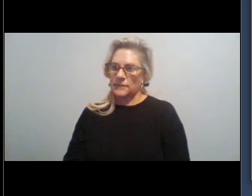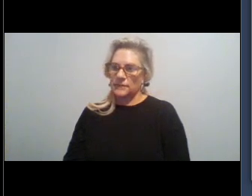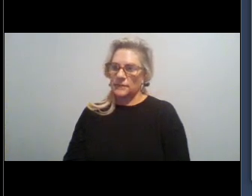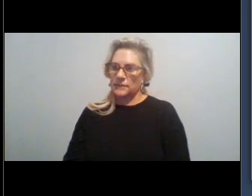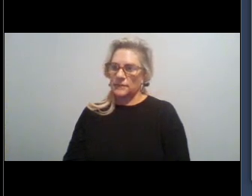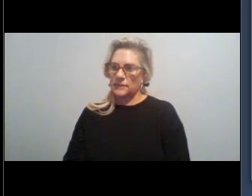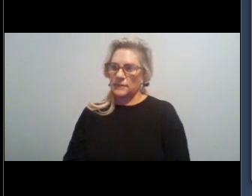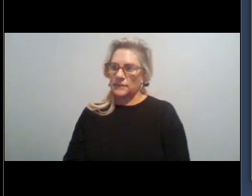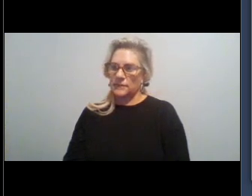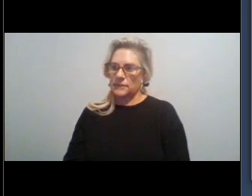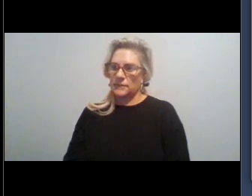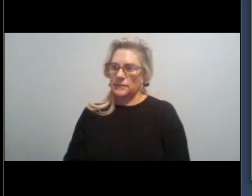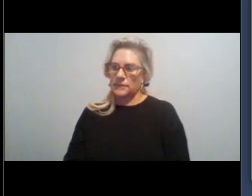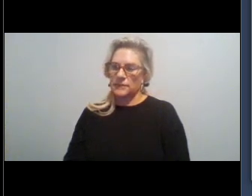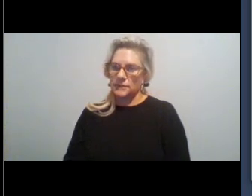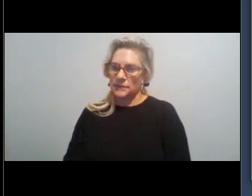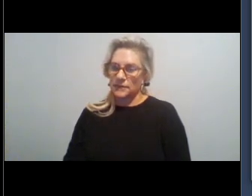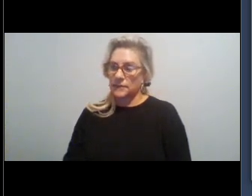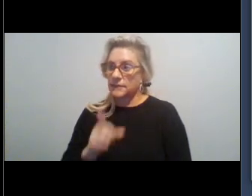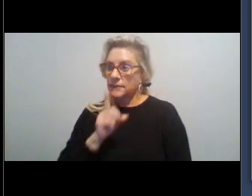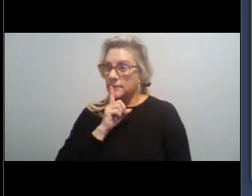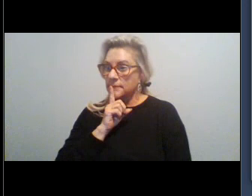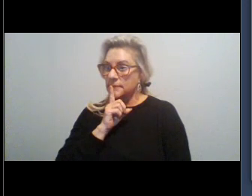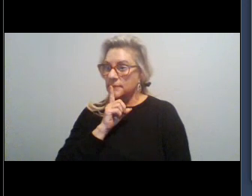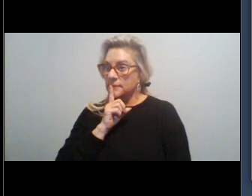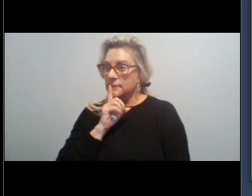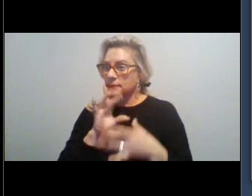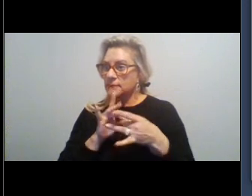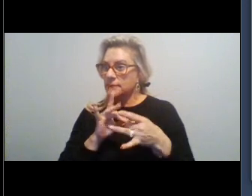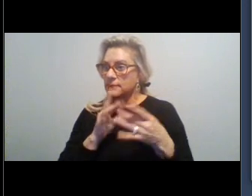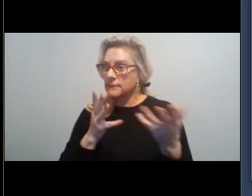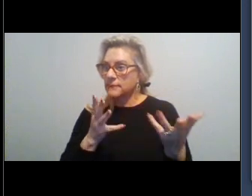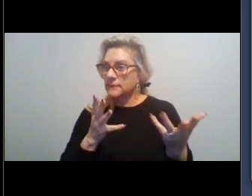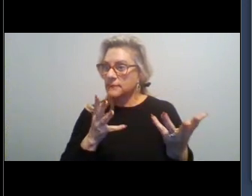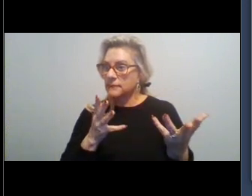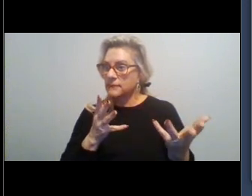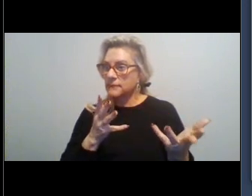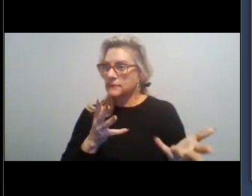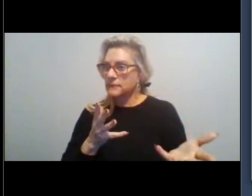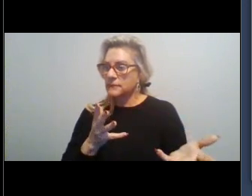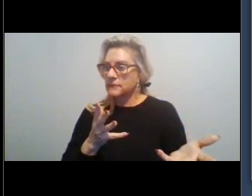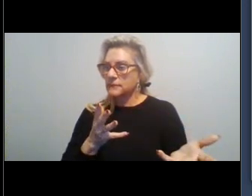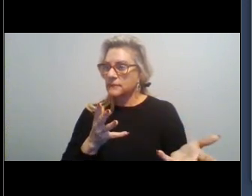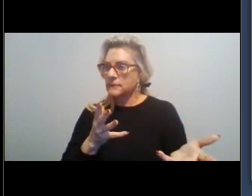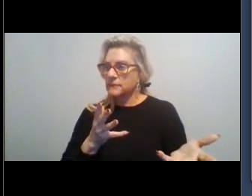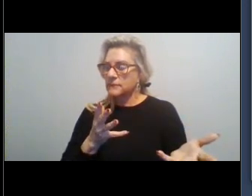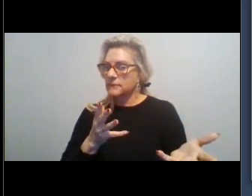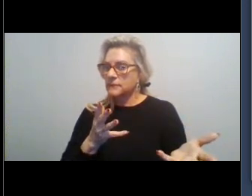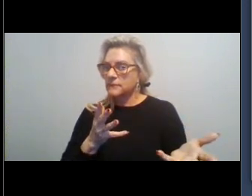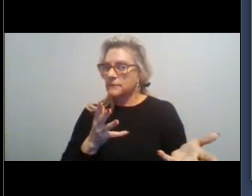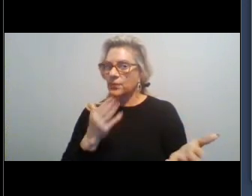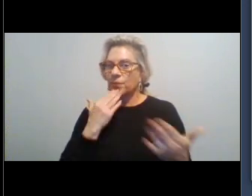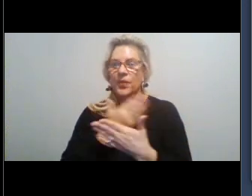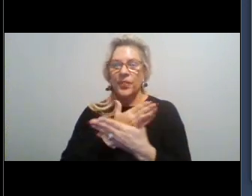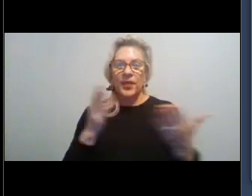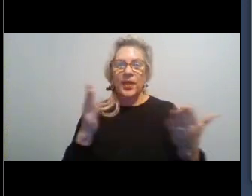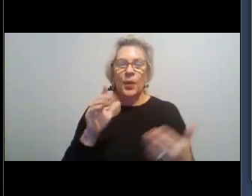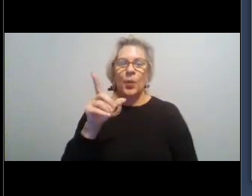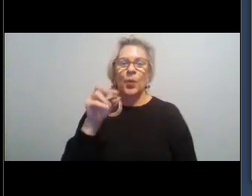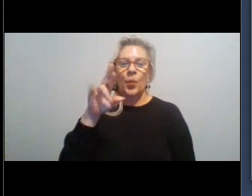This is a speak now or forever hold your peace. If anybody here in the room has anything else? All right, then thank you, Lori. I